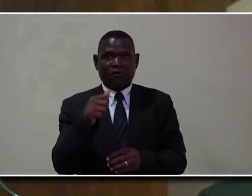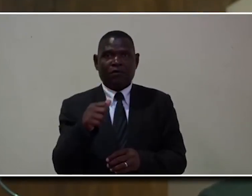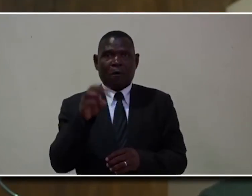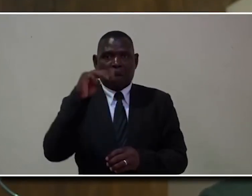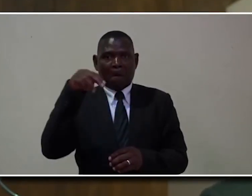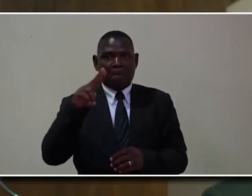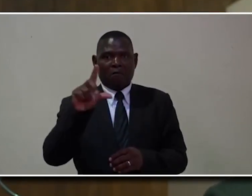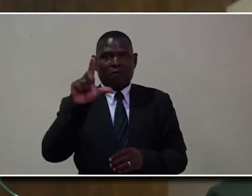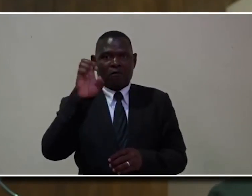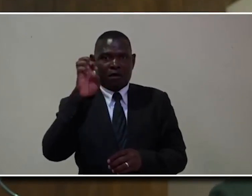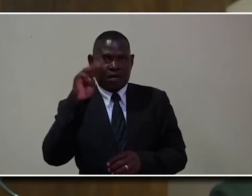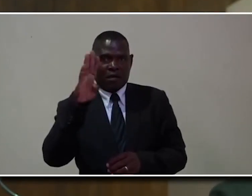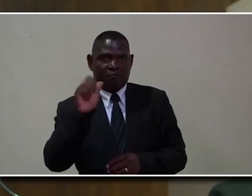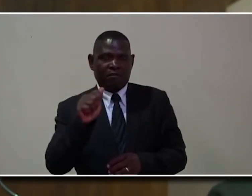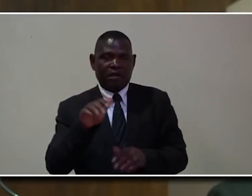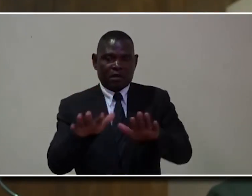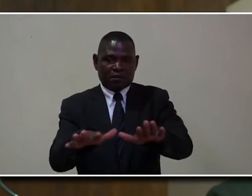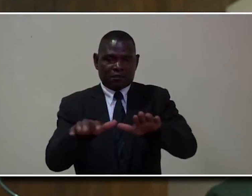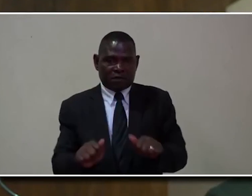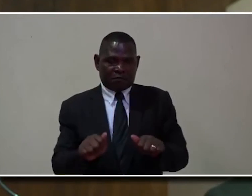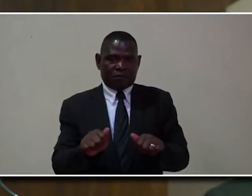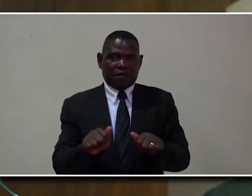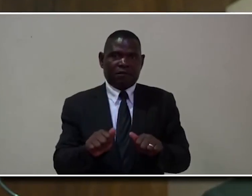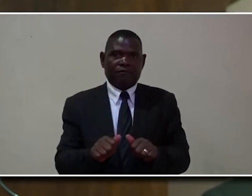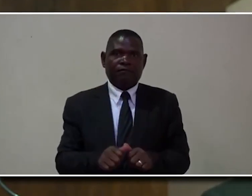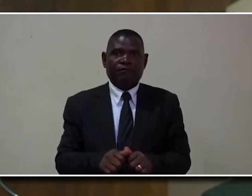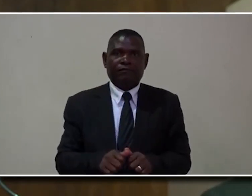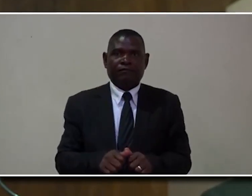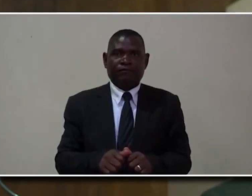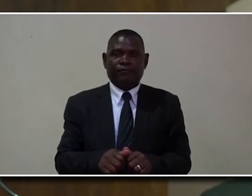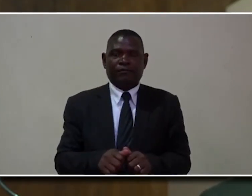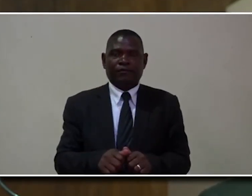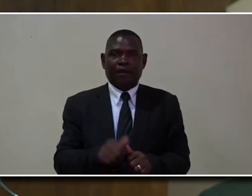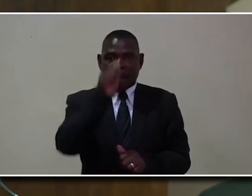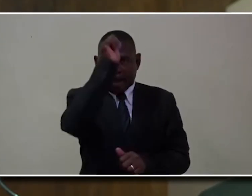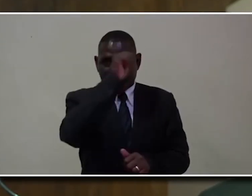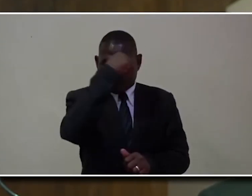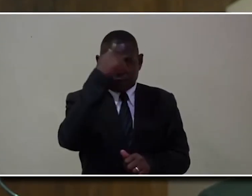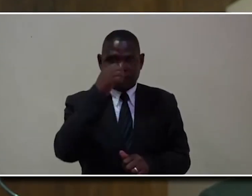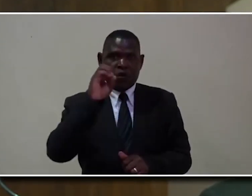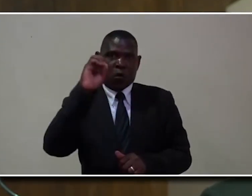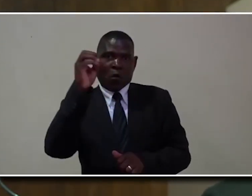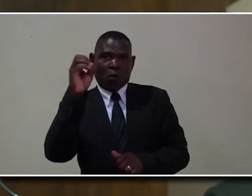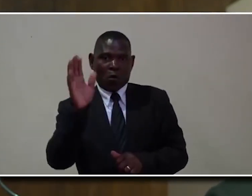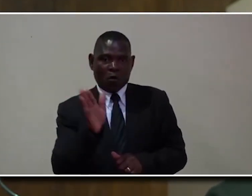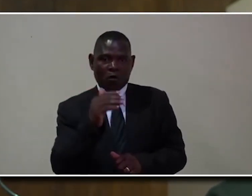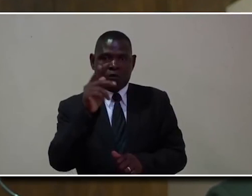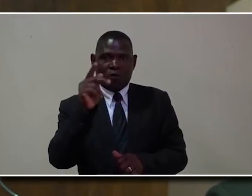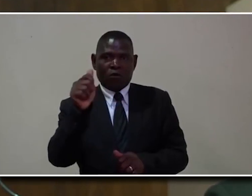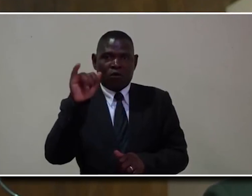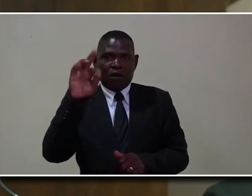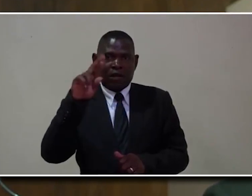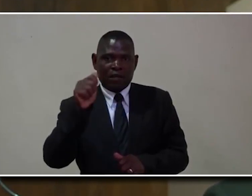Zimbabwe. Mutumwi Daniel Mulemba kuchokera ku Zimbabwe. Apostle Owen Kaira from Malawi. Mutumwi Owen